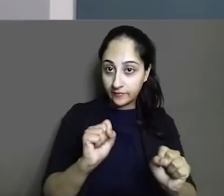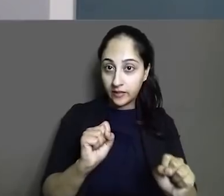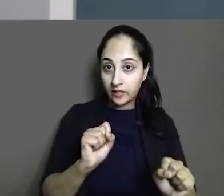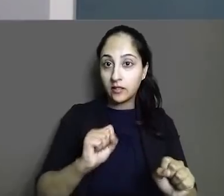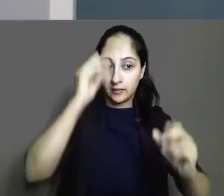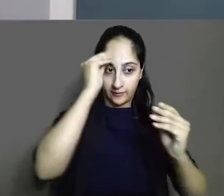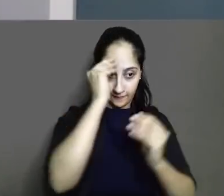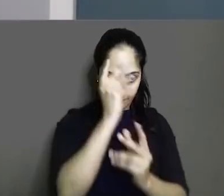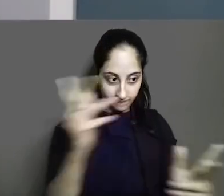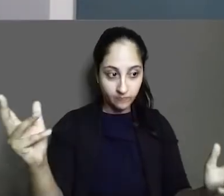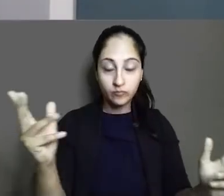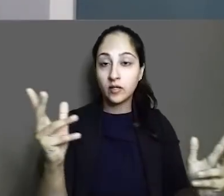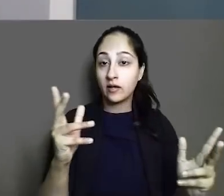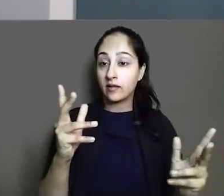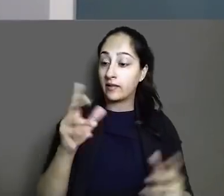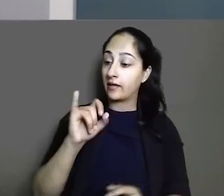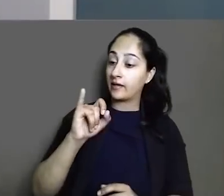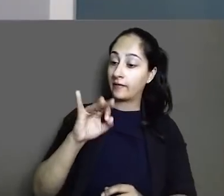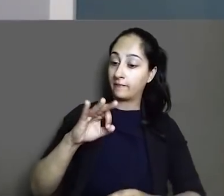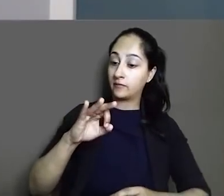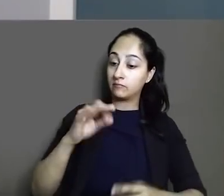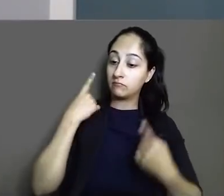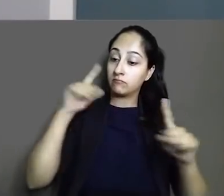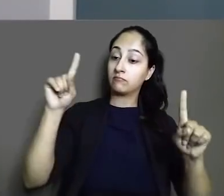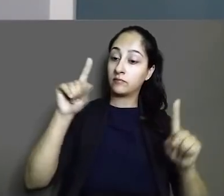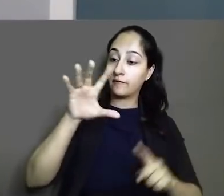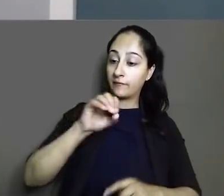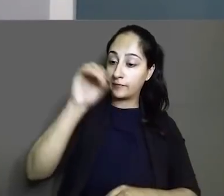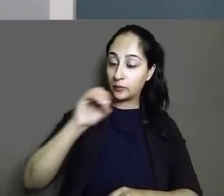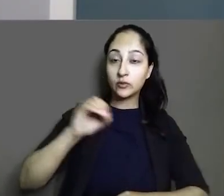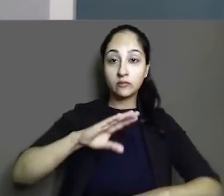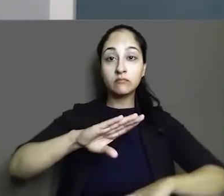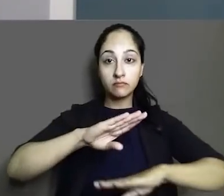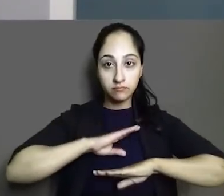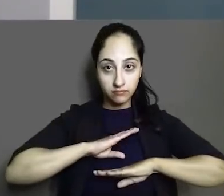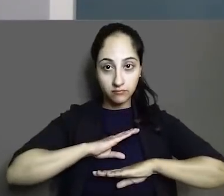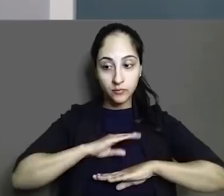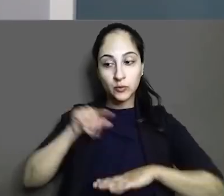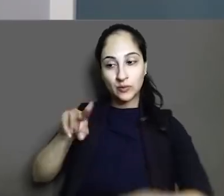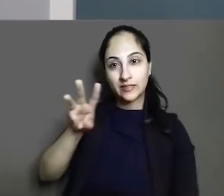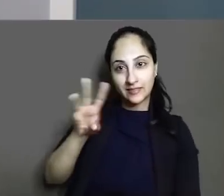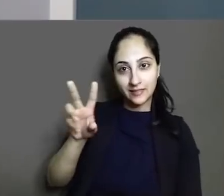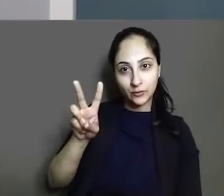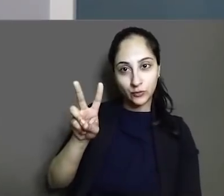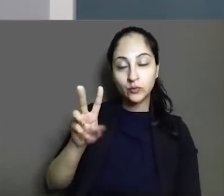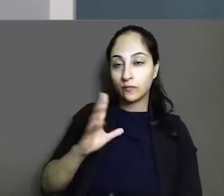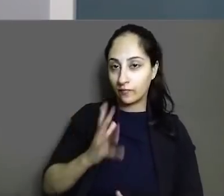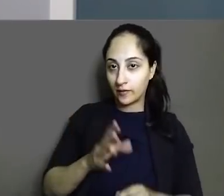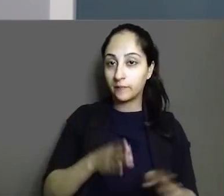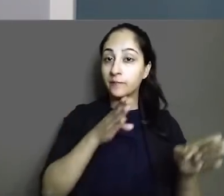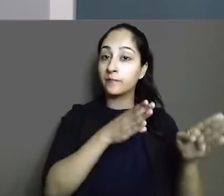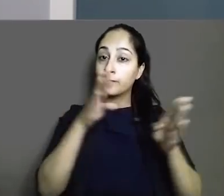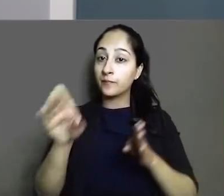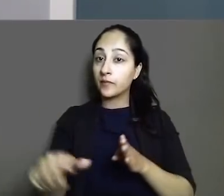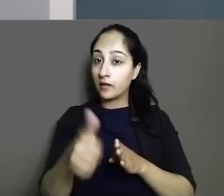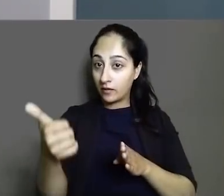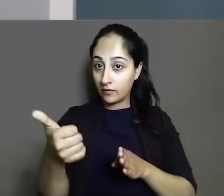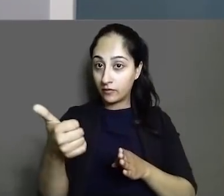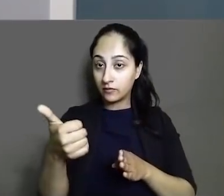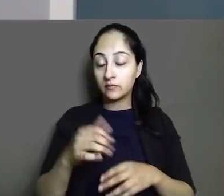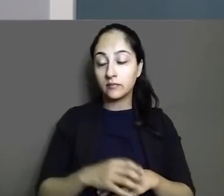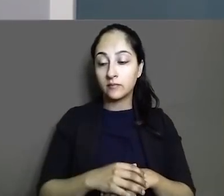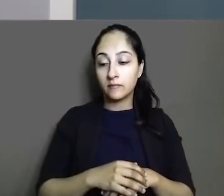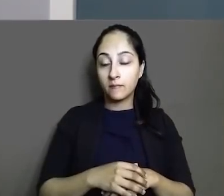say your spike protein is Nankatai, right? If you deliver the Nankatai alone, it may not be as good as if you deliver